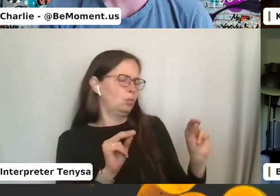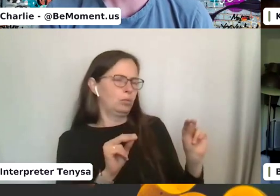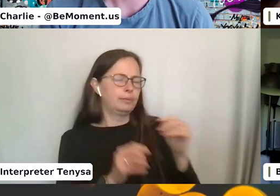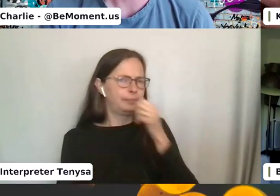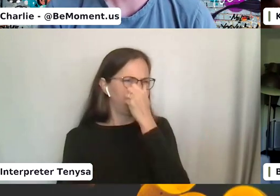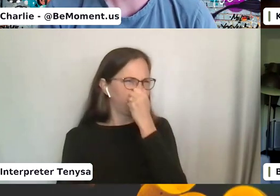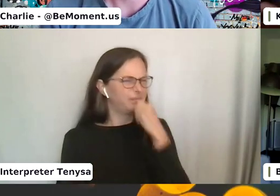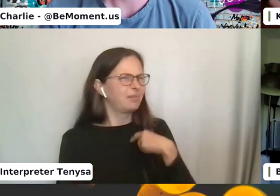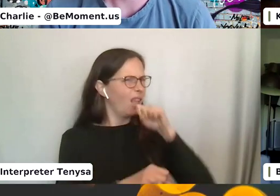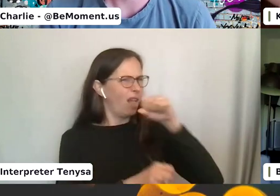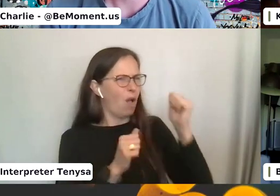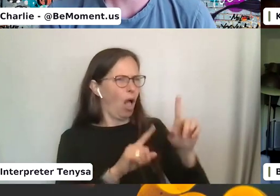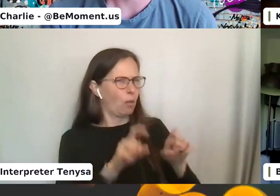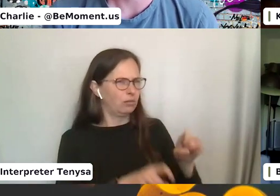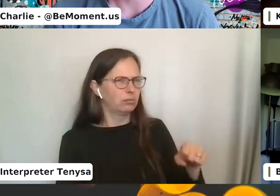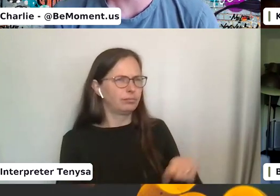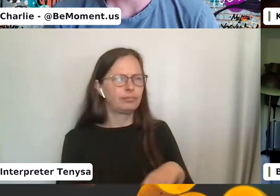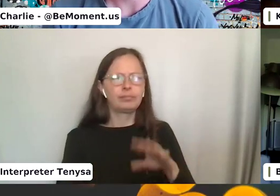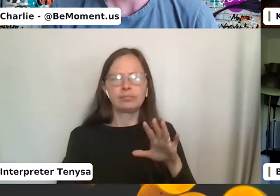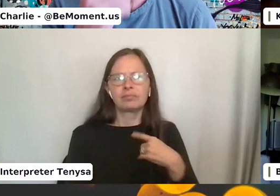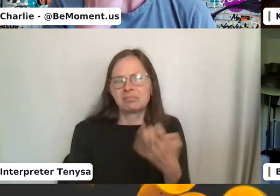loved all of the questions. Yeah. So just